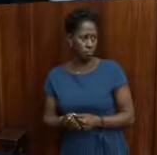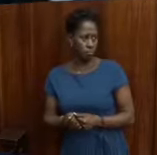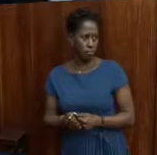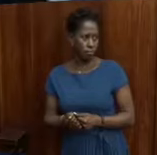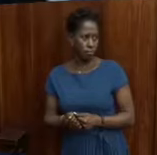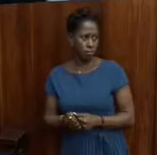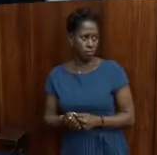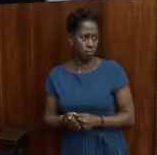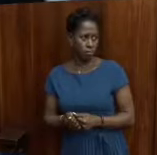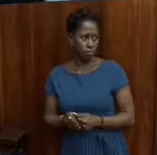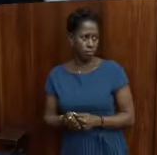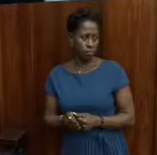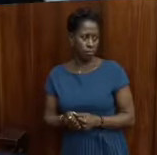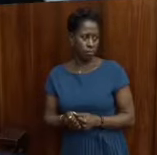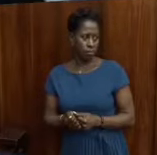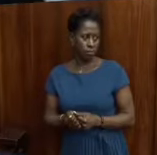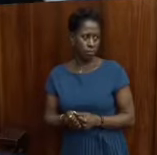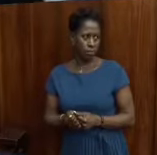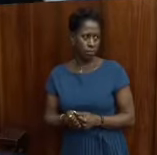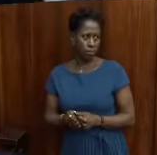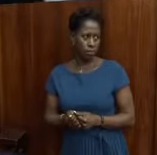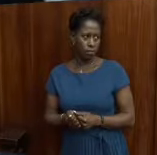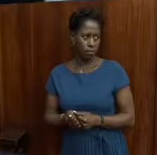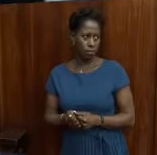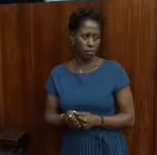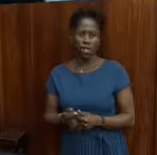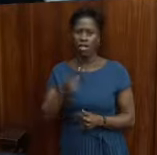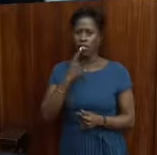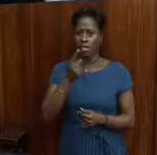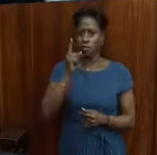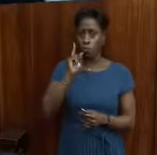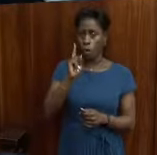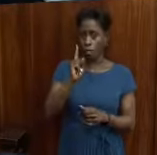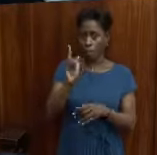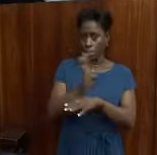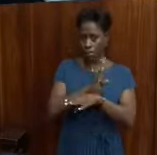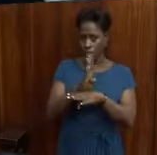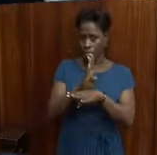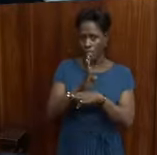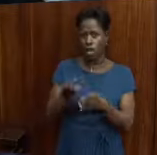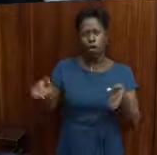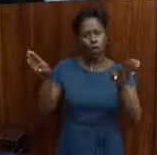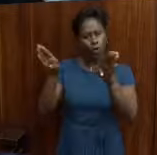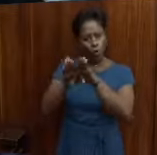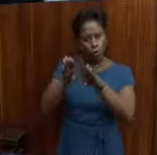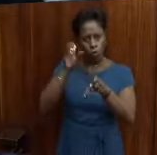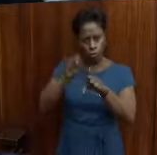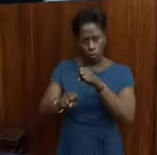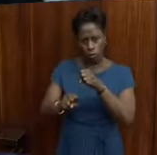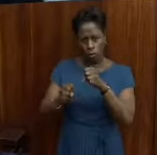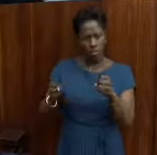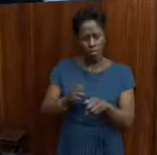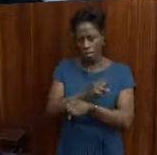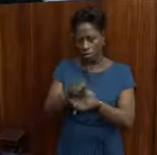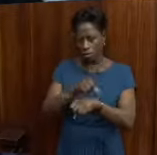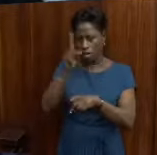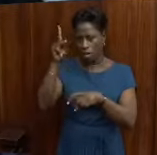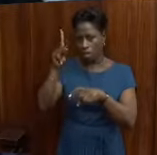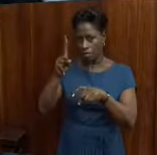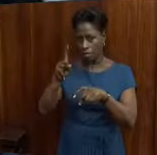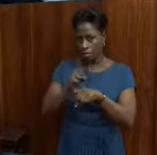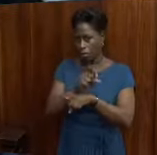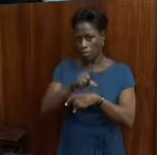deterioration in market access and the closure of Winfresh in mid-2020, banana exports to the UK fell by two-thirds